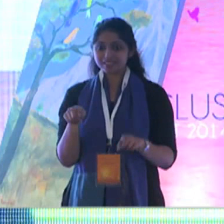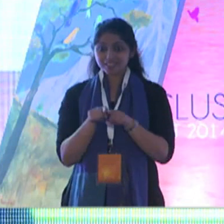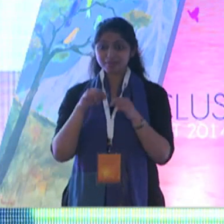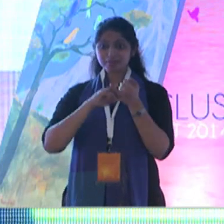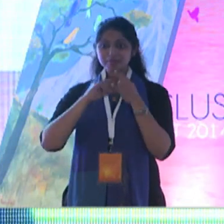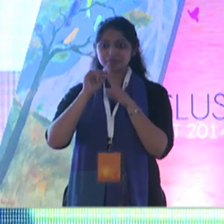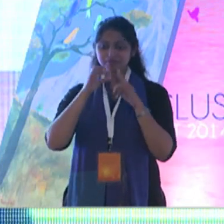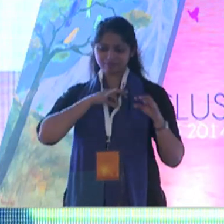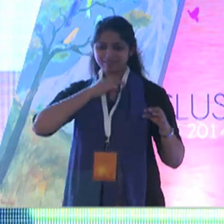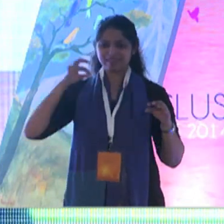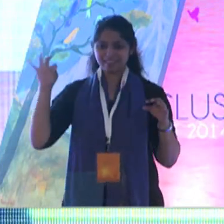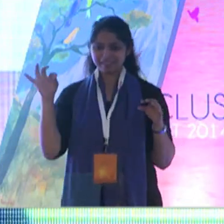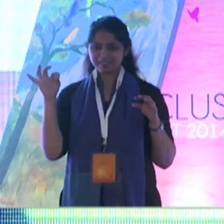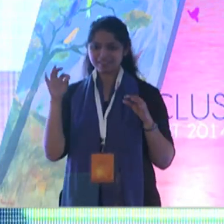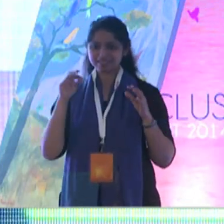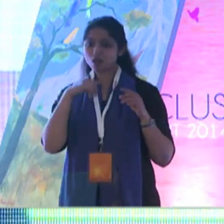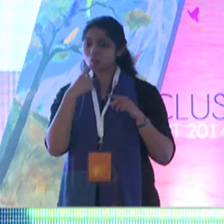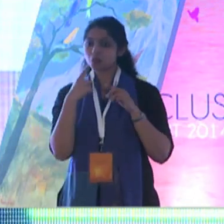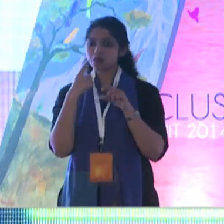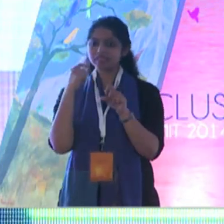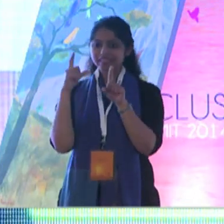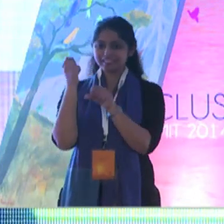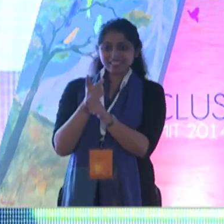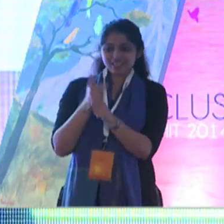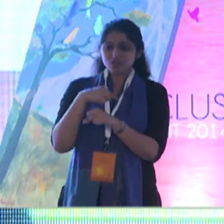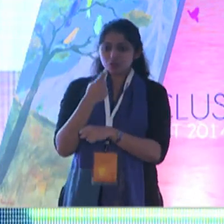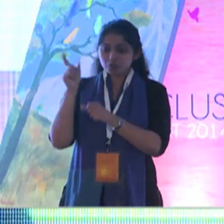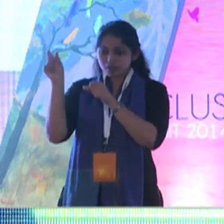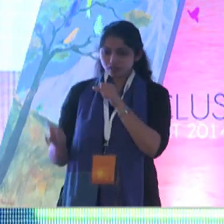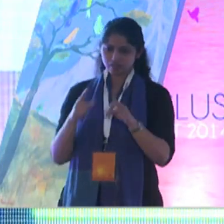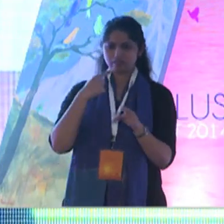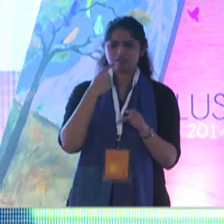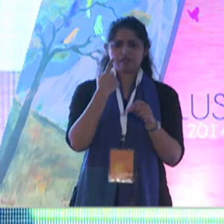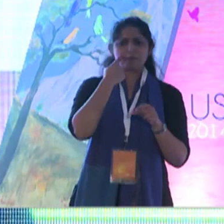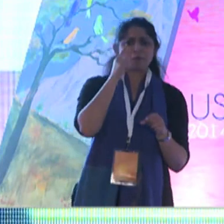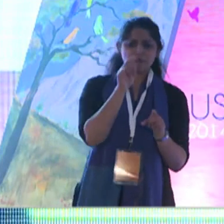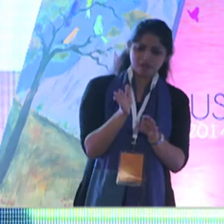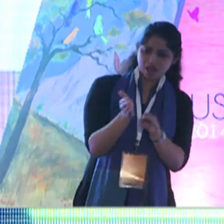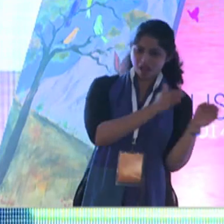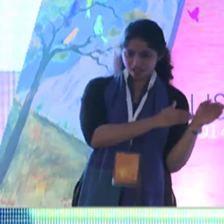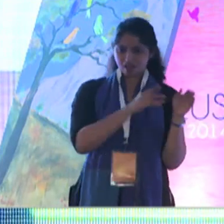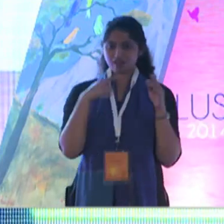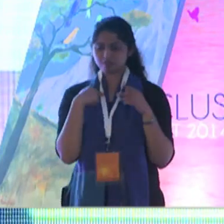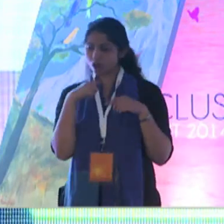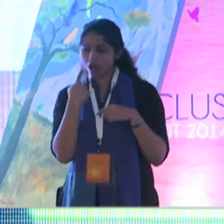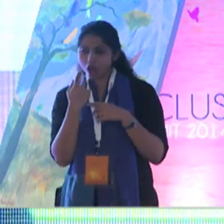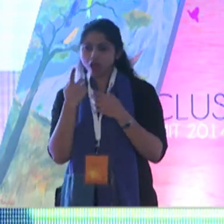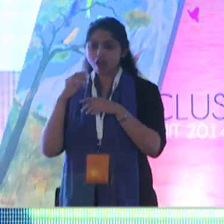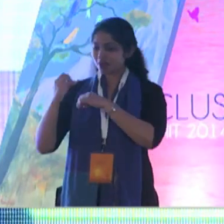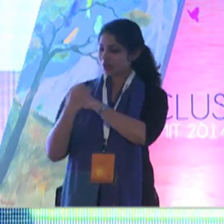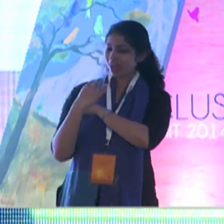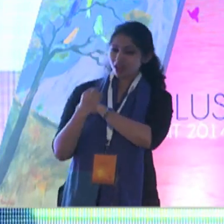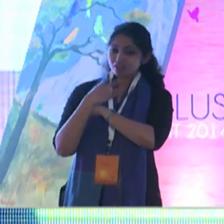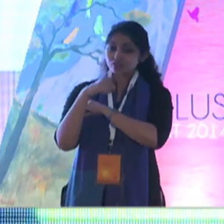master. And he said, my spiritual master did not give me spiritual guidance. My spiritual master gave me practical guidance also on how to deal with